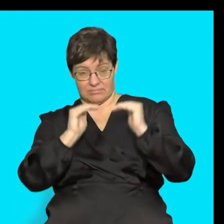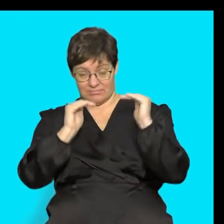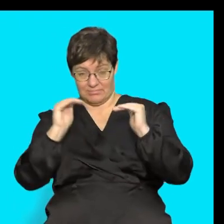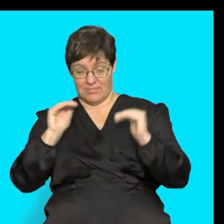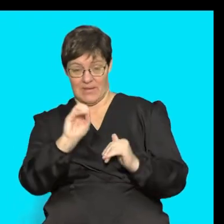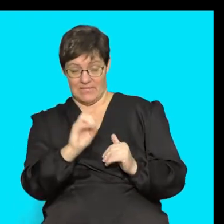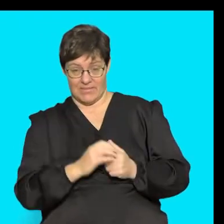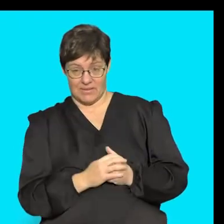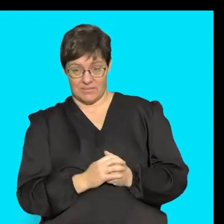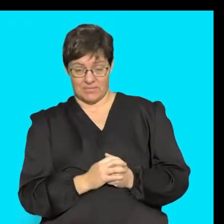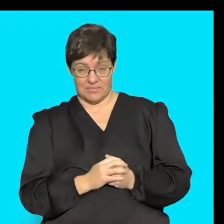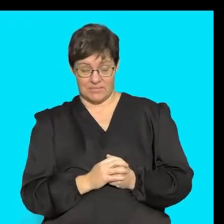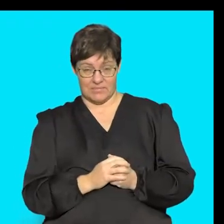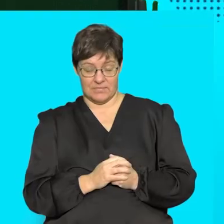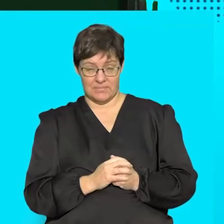Are we together?